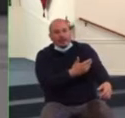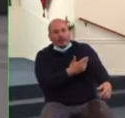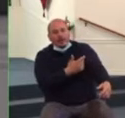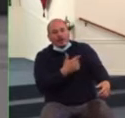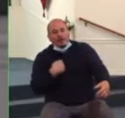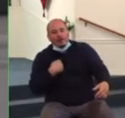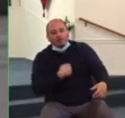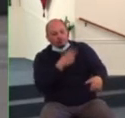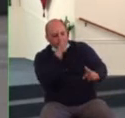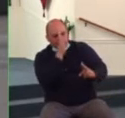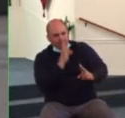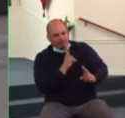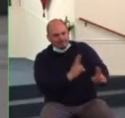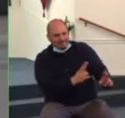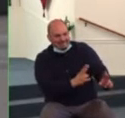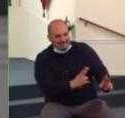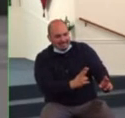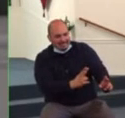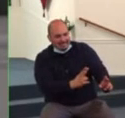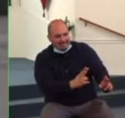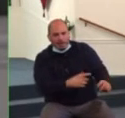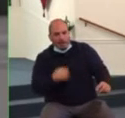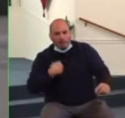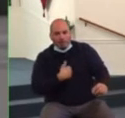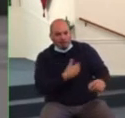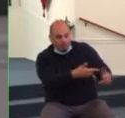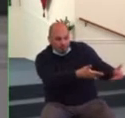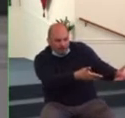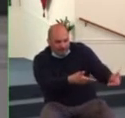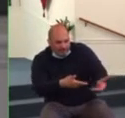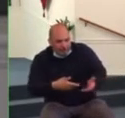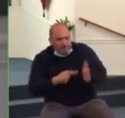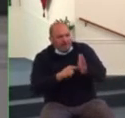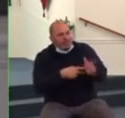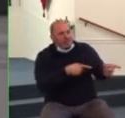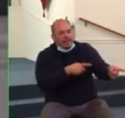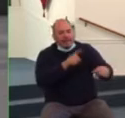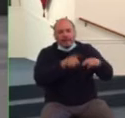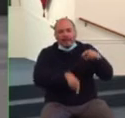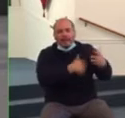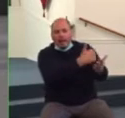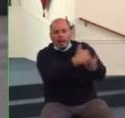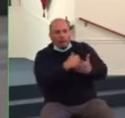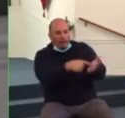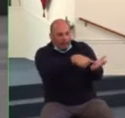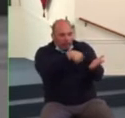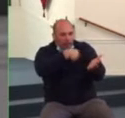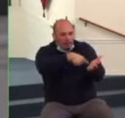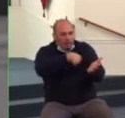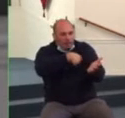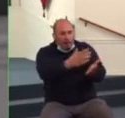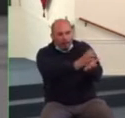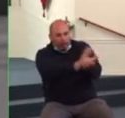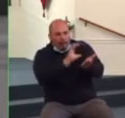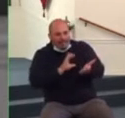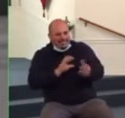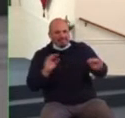honor Jesus, because that's what Jesus did for us when we were sinful, when we were small, when we were